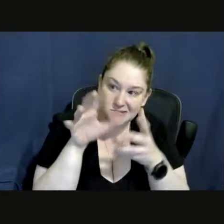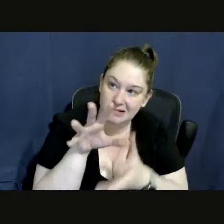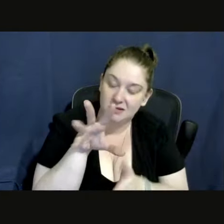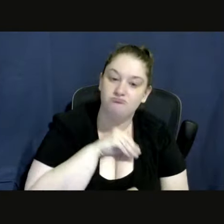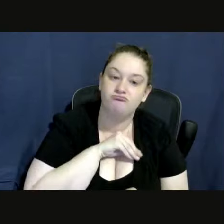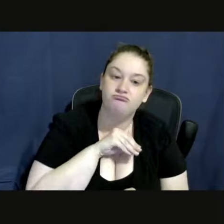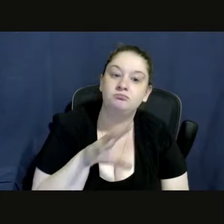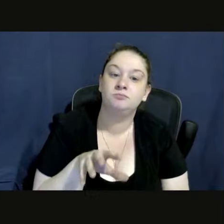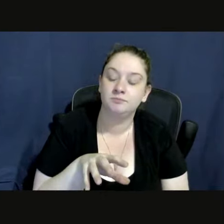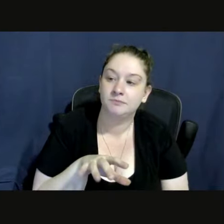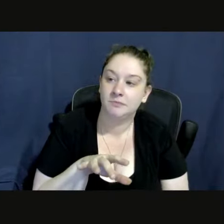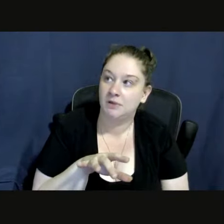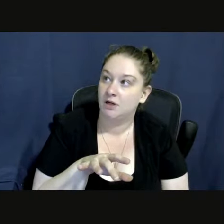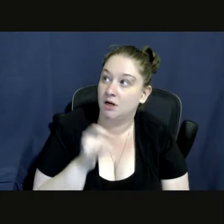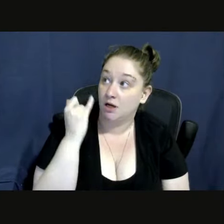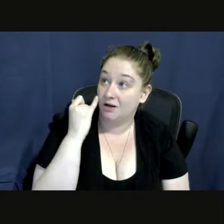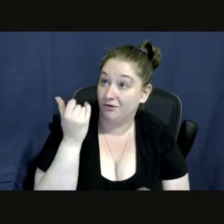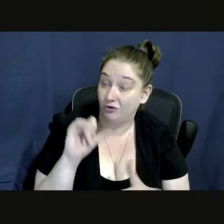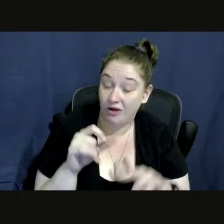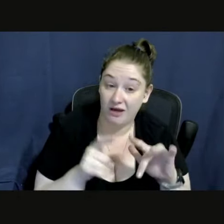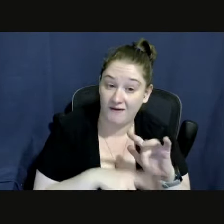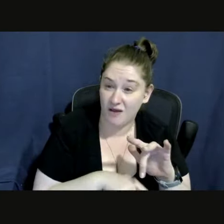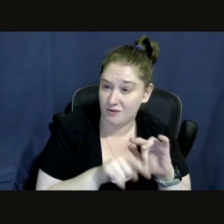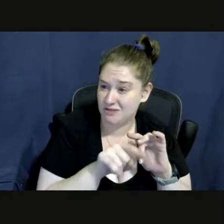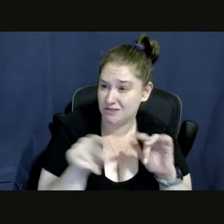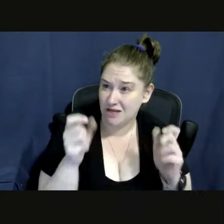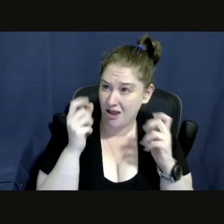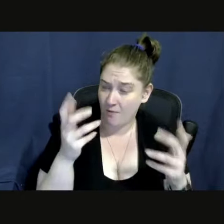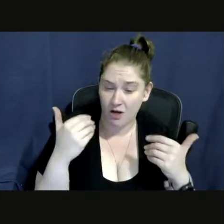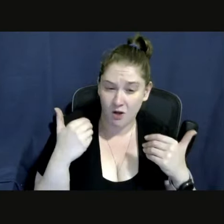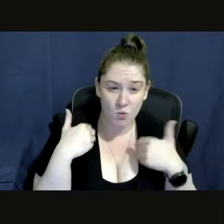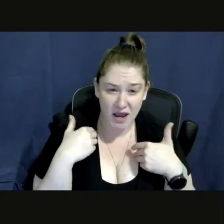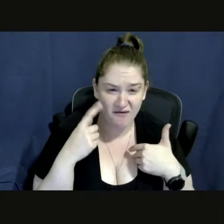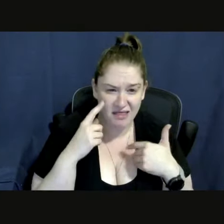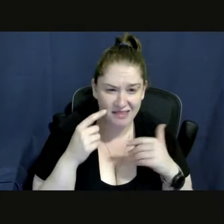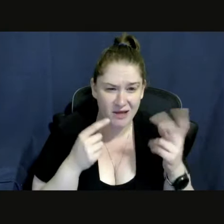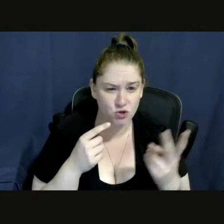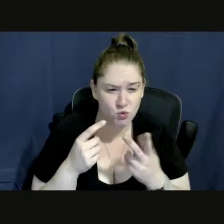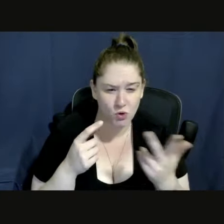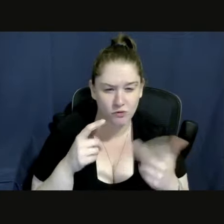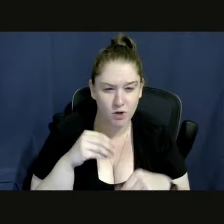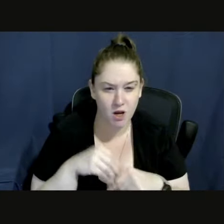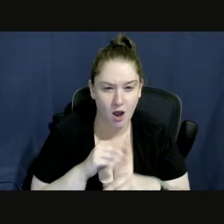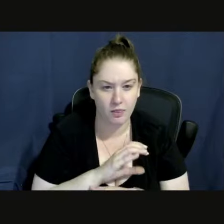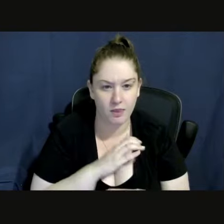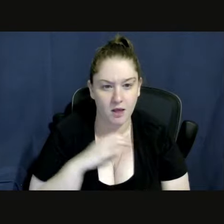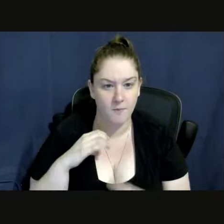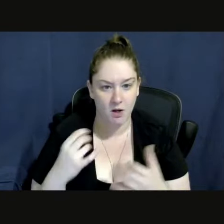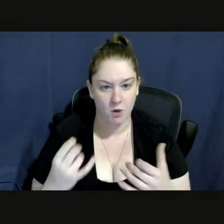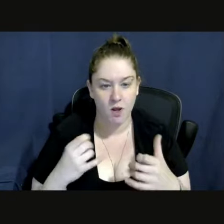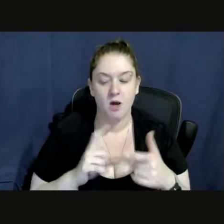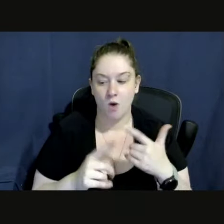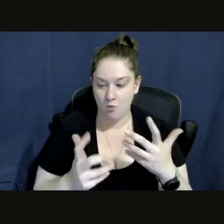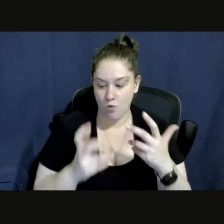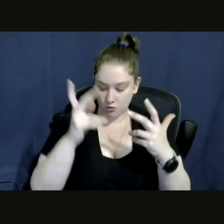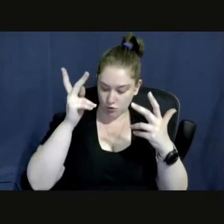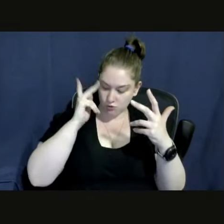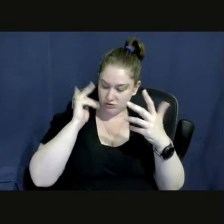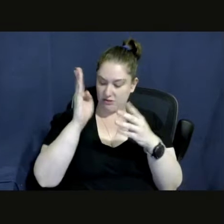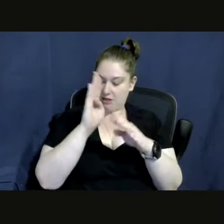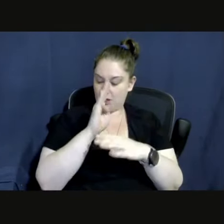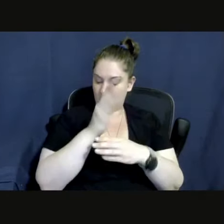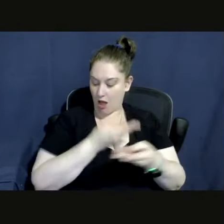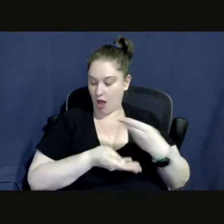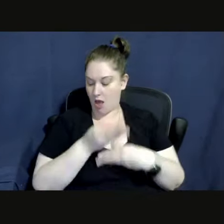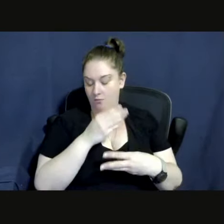many vacancies? Two or three, I don't know, on the committee right now. I would like to see a budget committee orientation